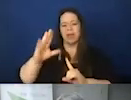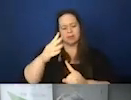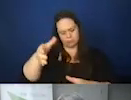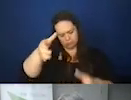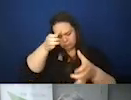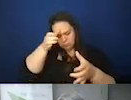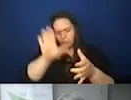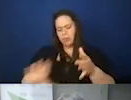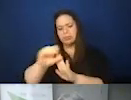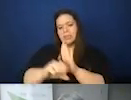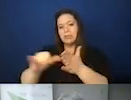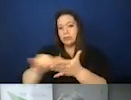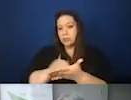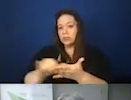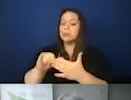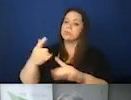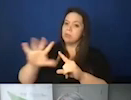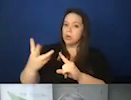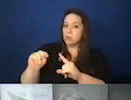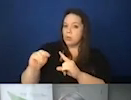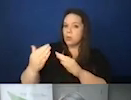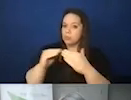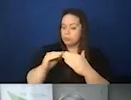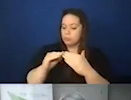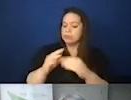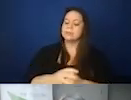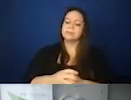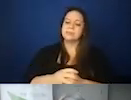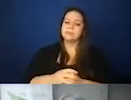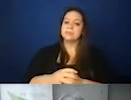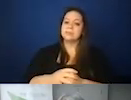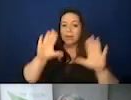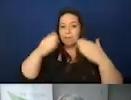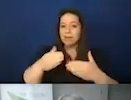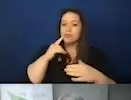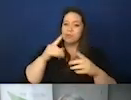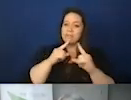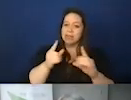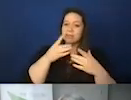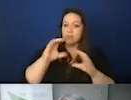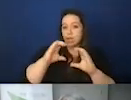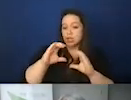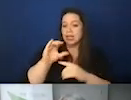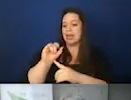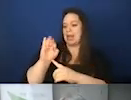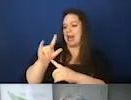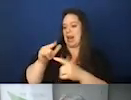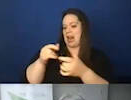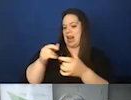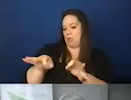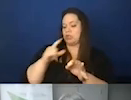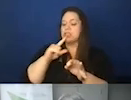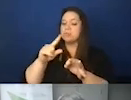communities. It's been focused on effective communications in language that can actually reach and be understood